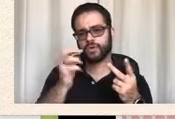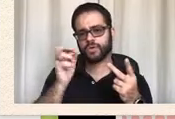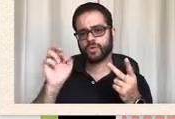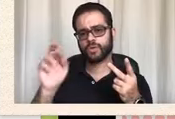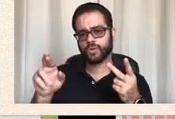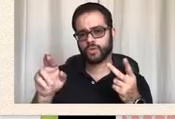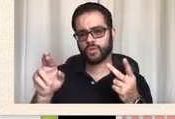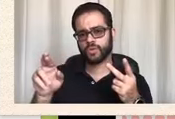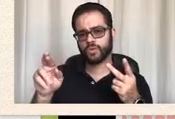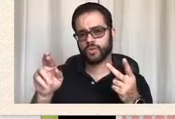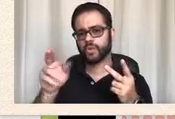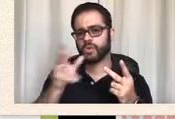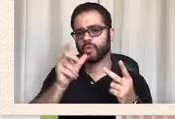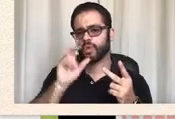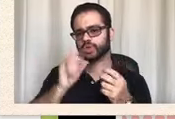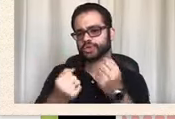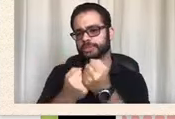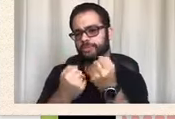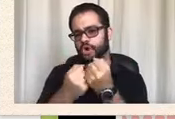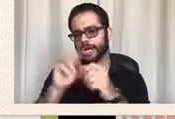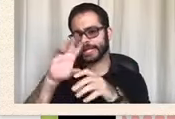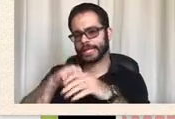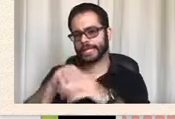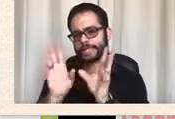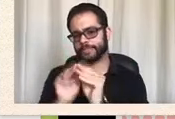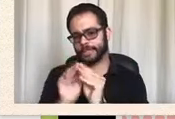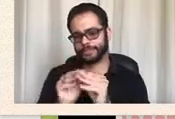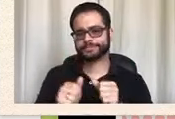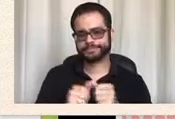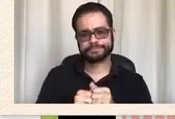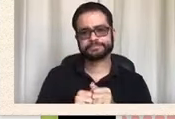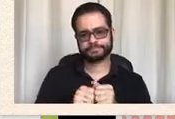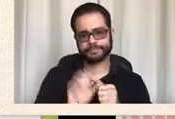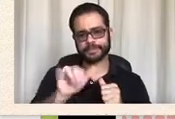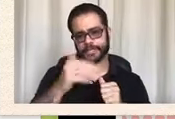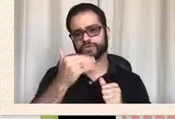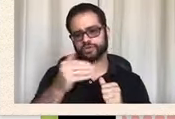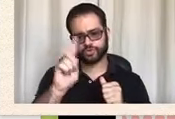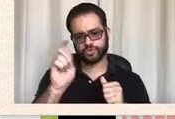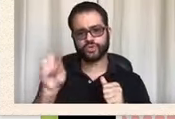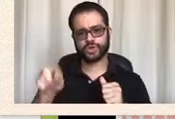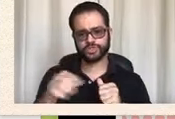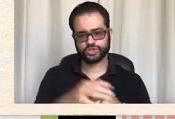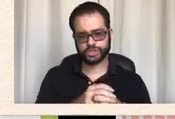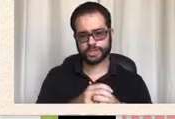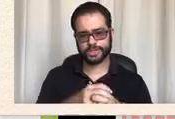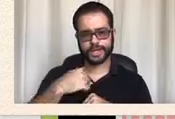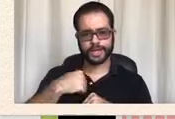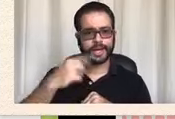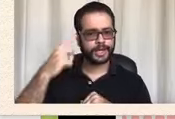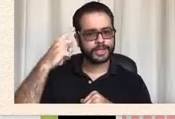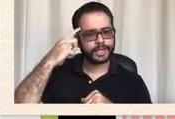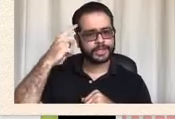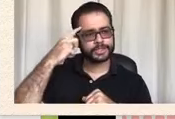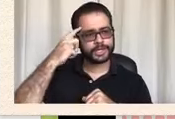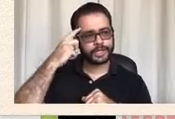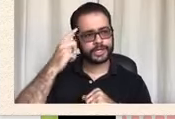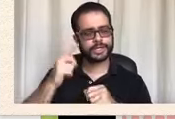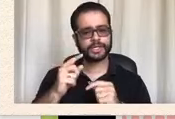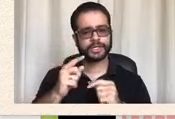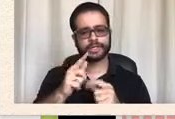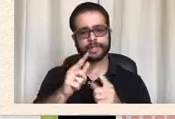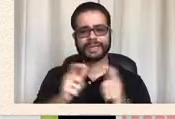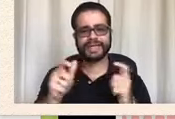Well, that's a good question. I think the biggest quality people need to have is